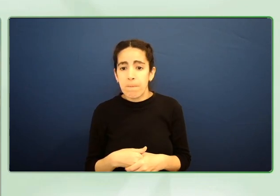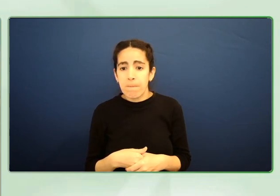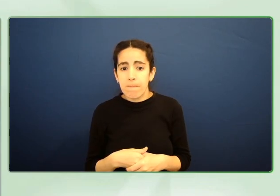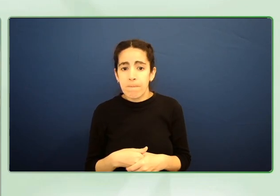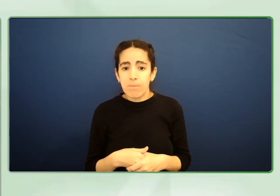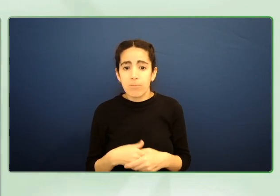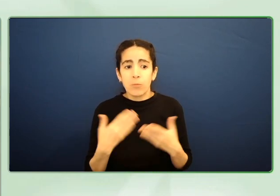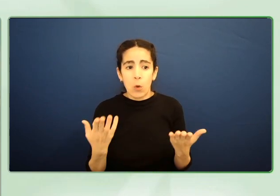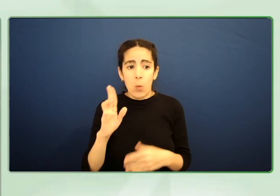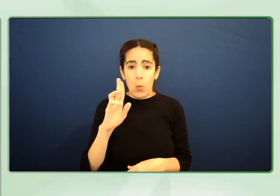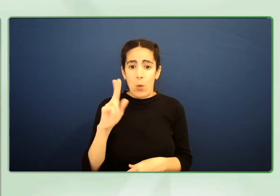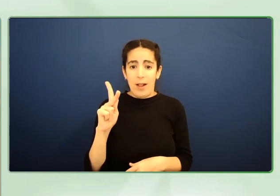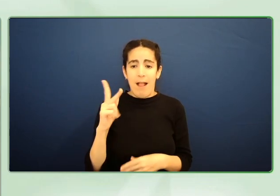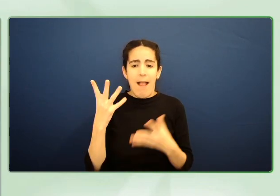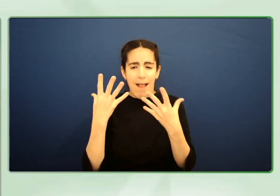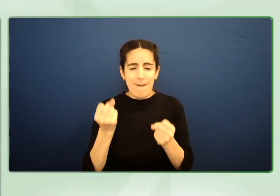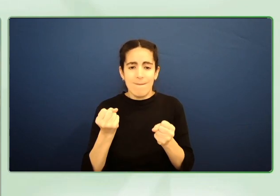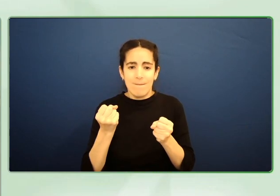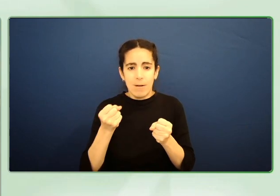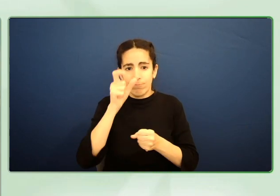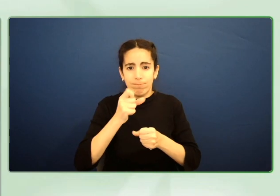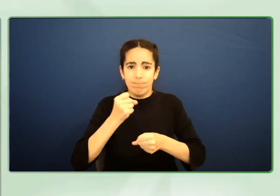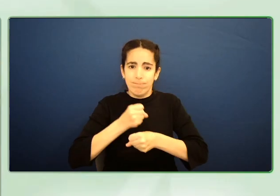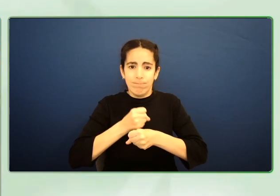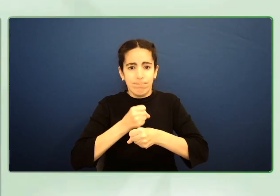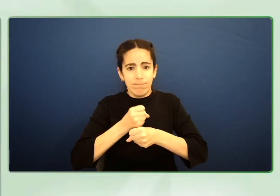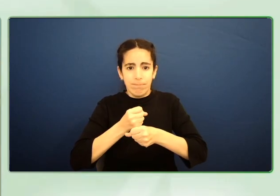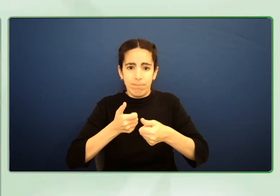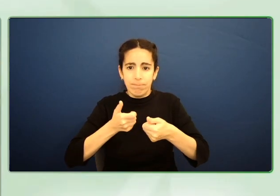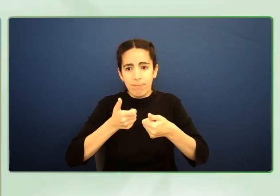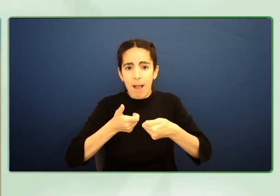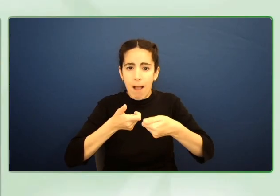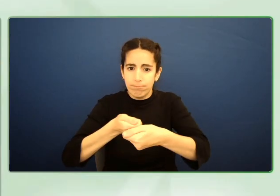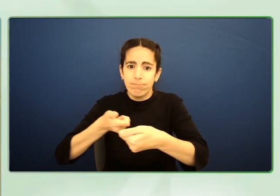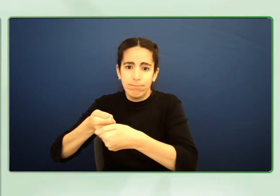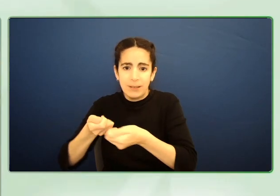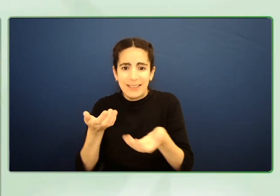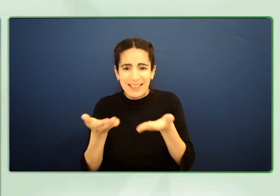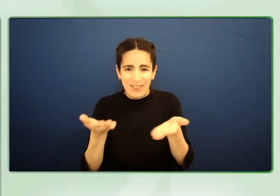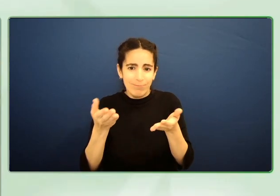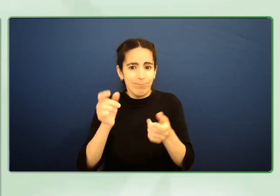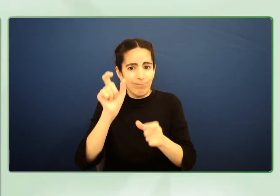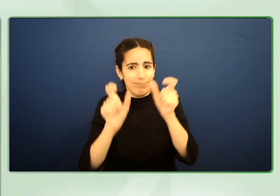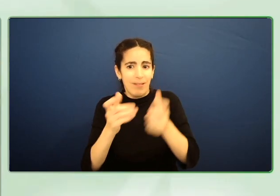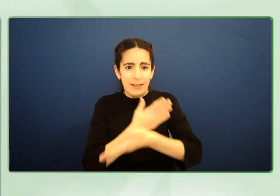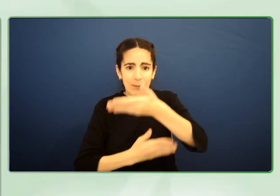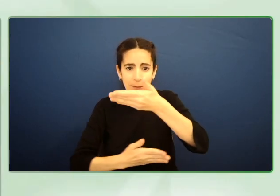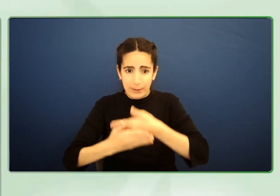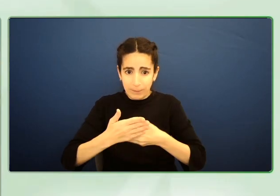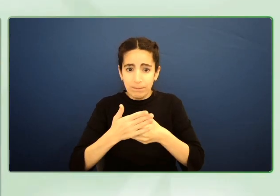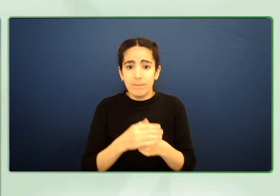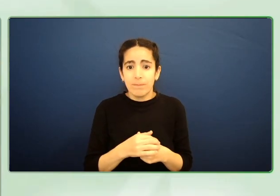around disability, which have more than doubled in the last couple of years because of neurodiversity. They've said out loud now that